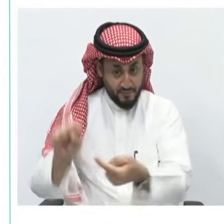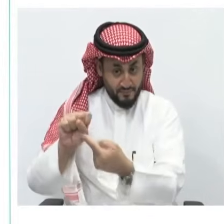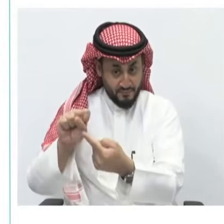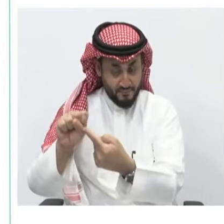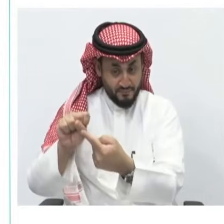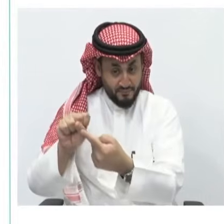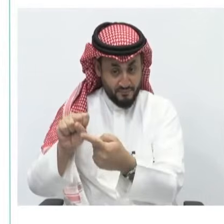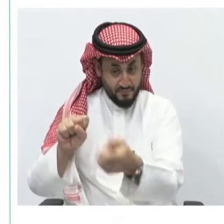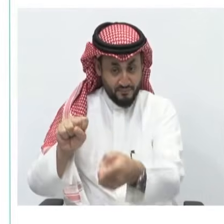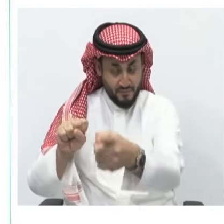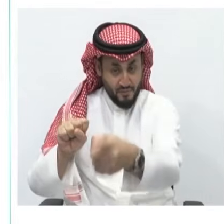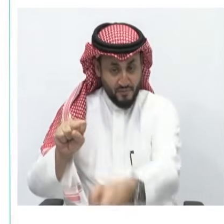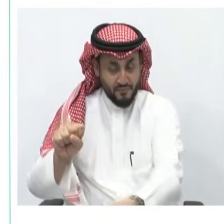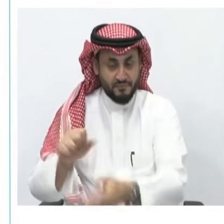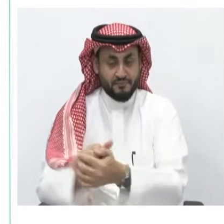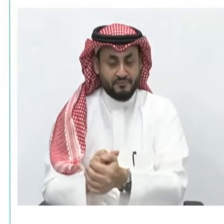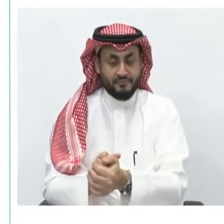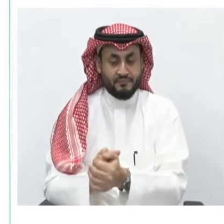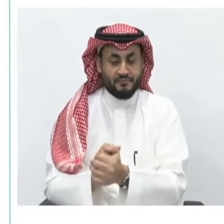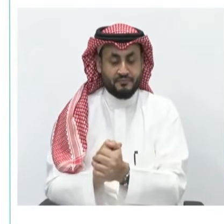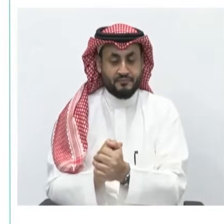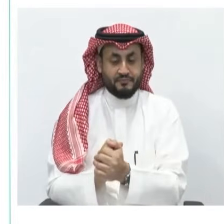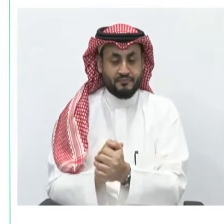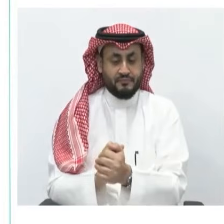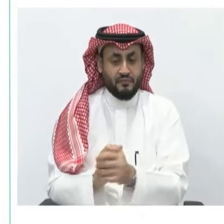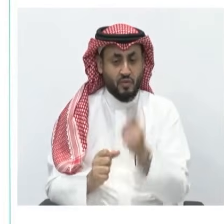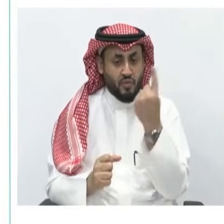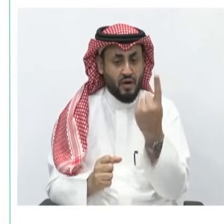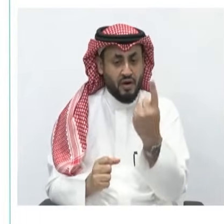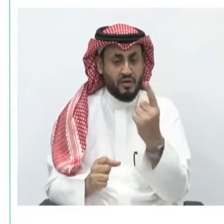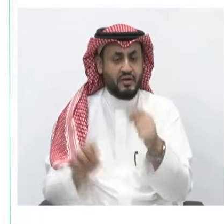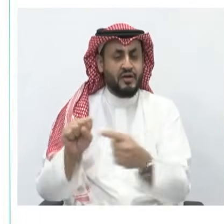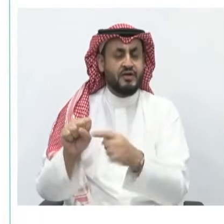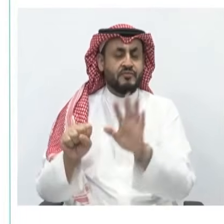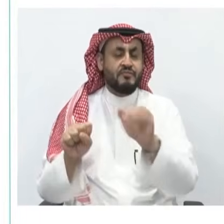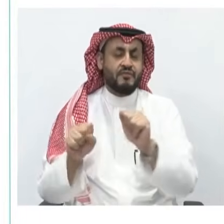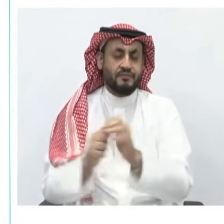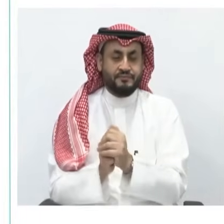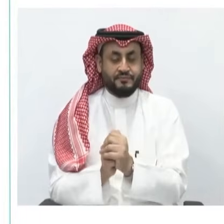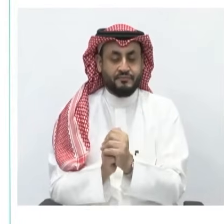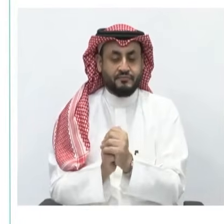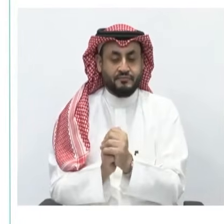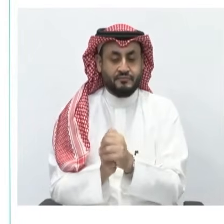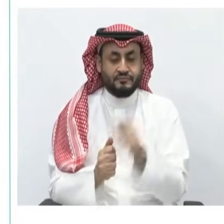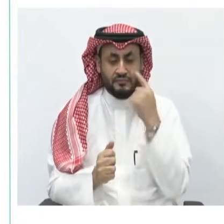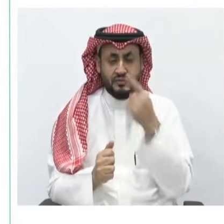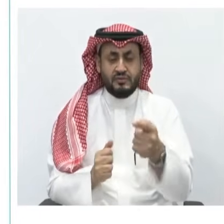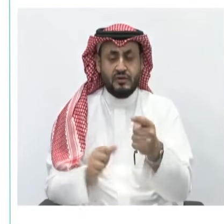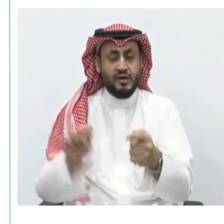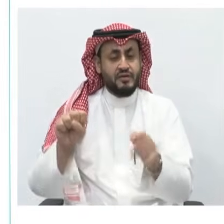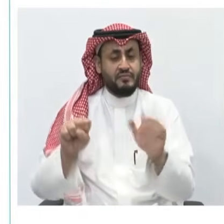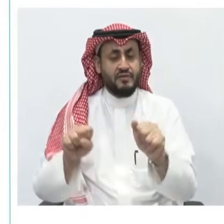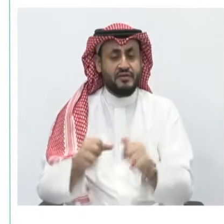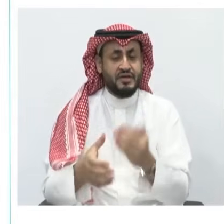will use S, S, S, S, S. But if I have only 1, there is no S, there is